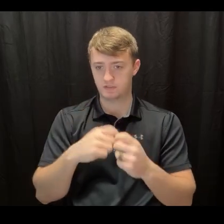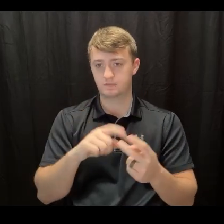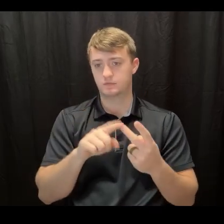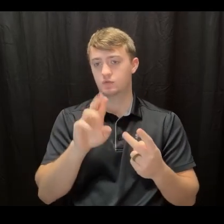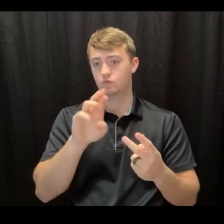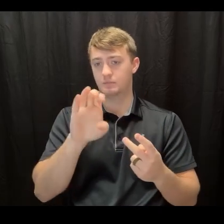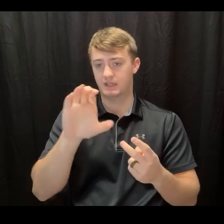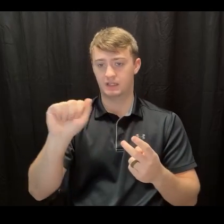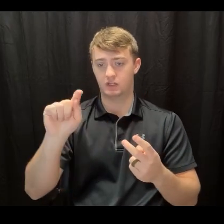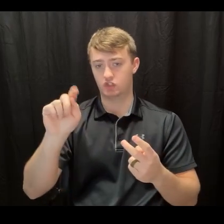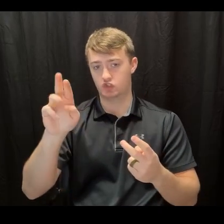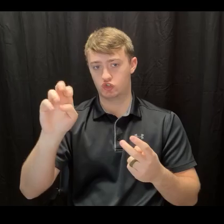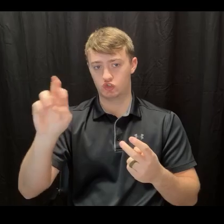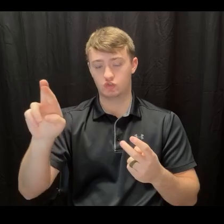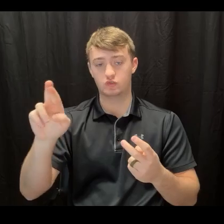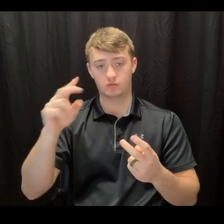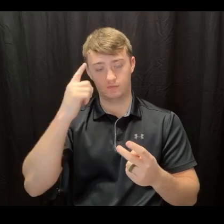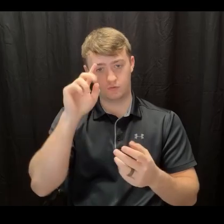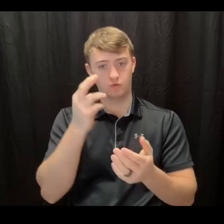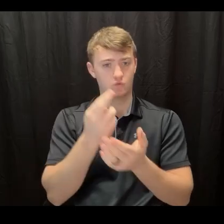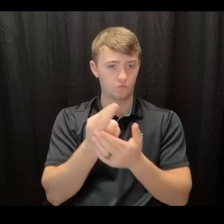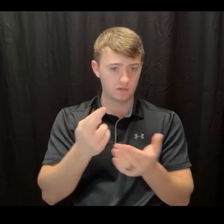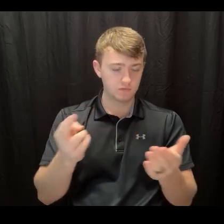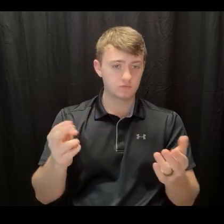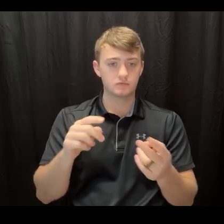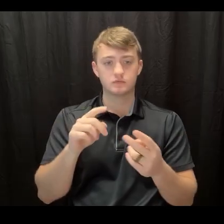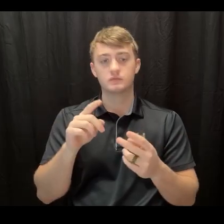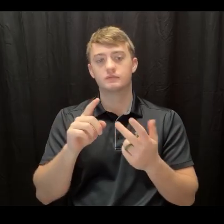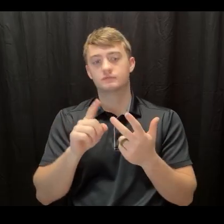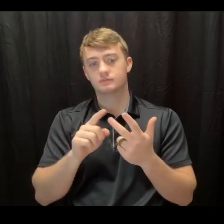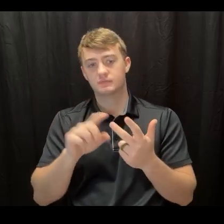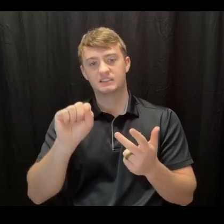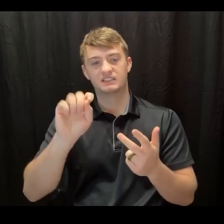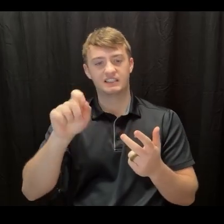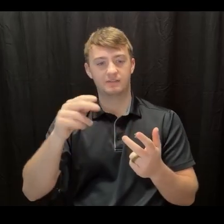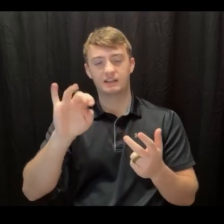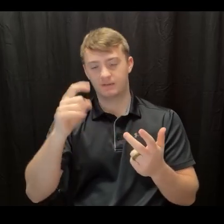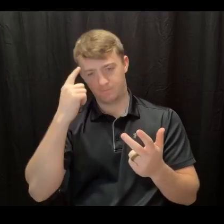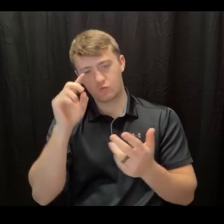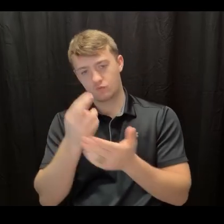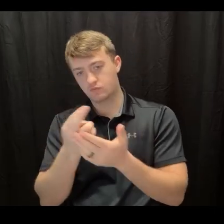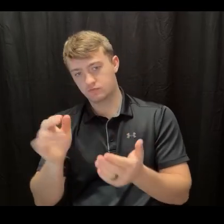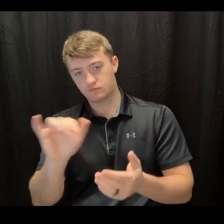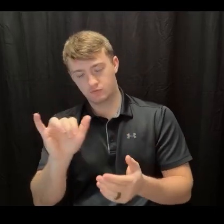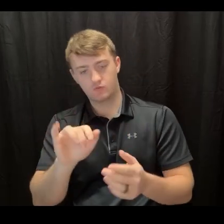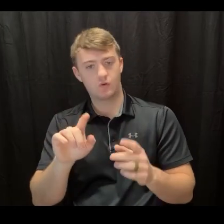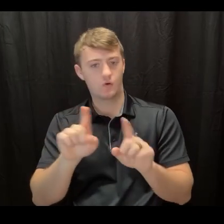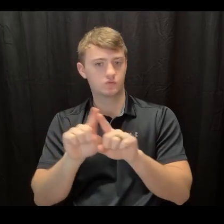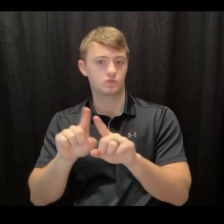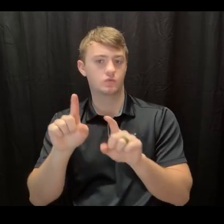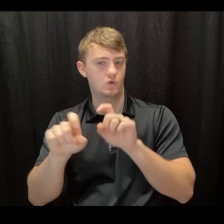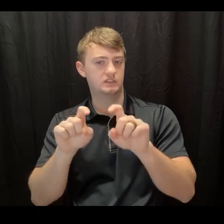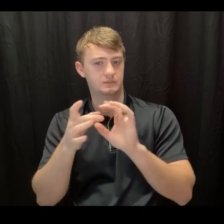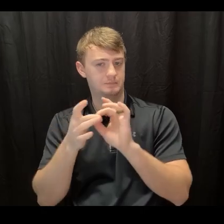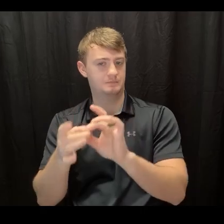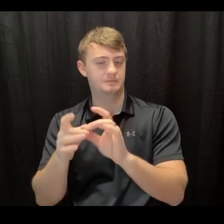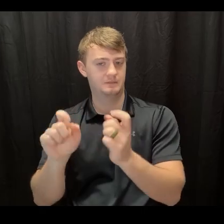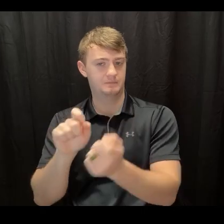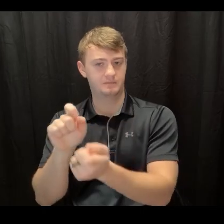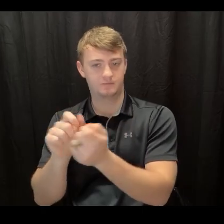questions, Rebecca Turner for resources, and Stephanie Ernst also for resources and questions specific